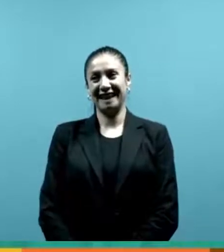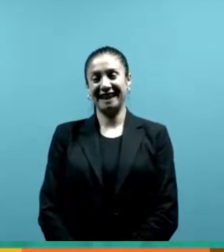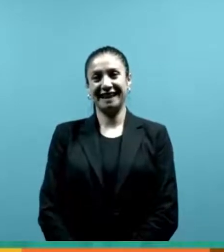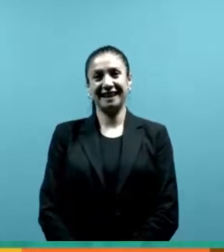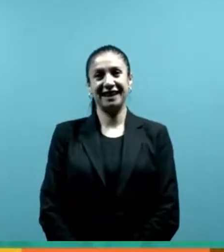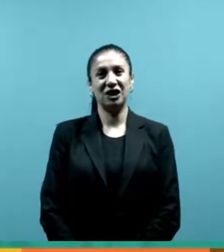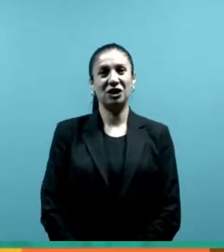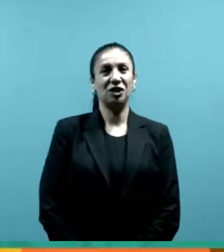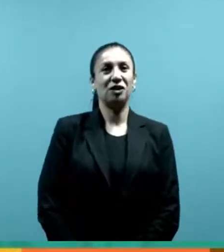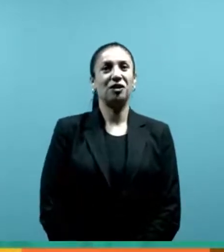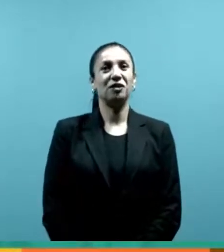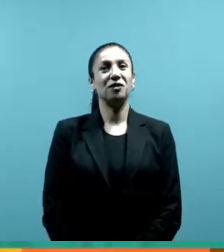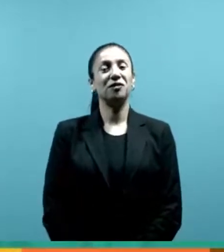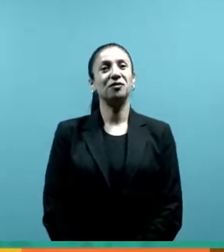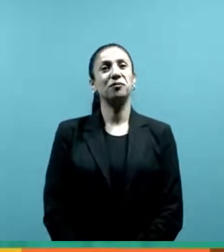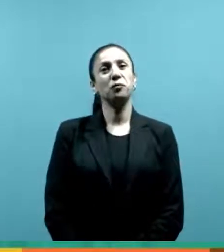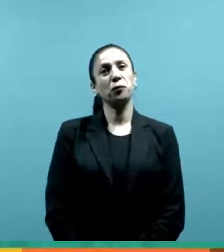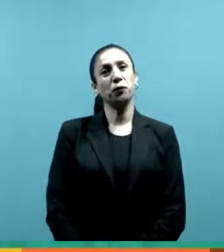Hungary. And